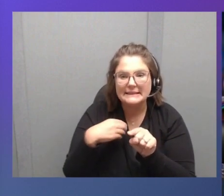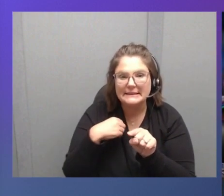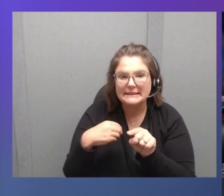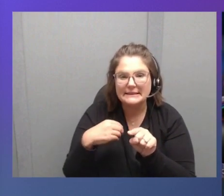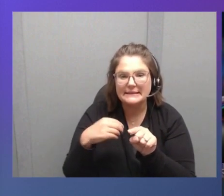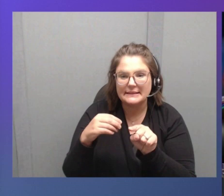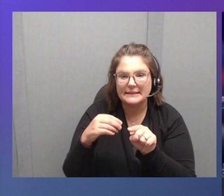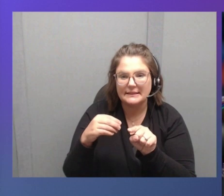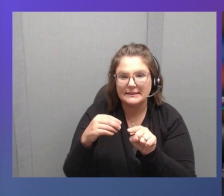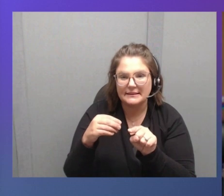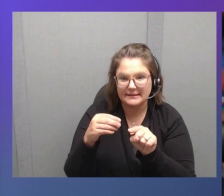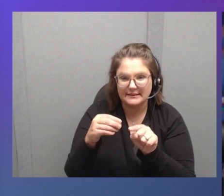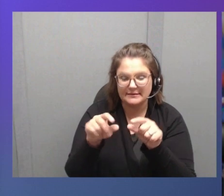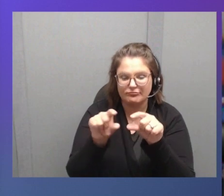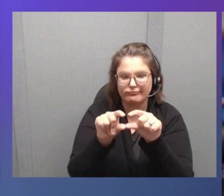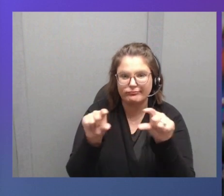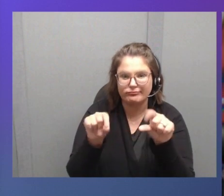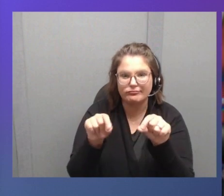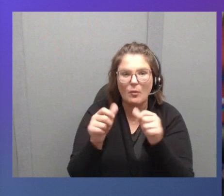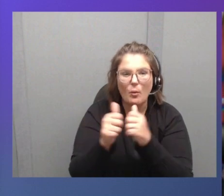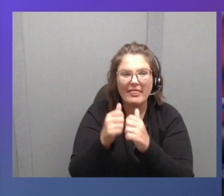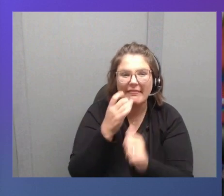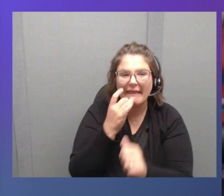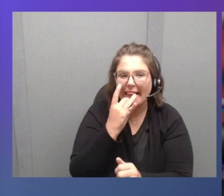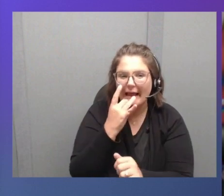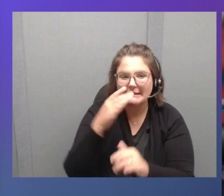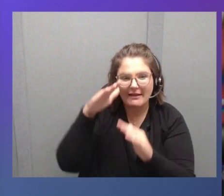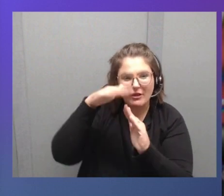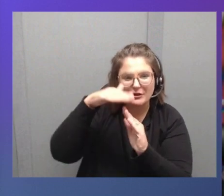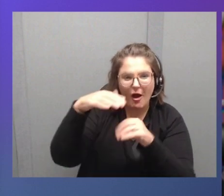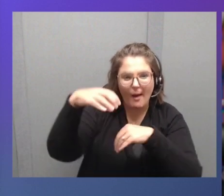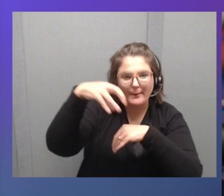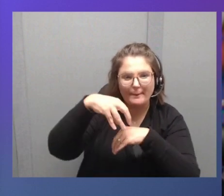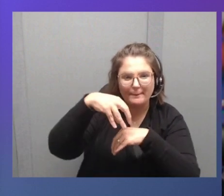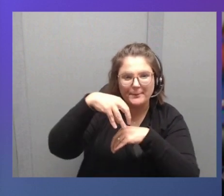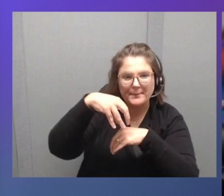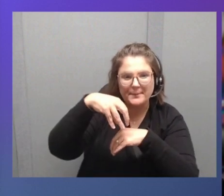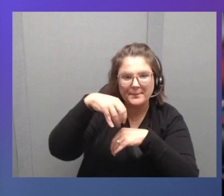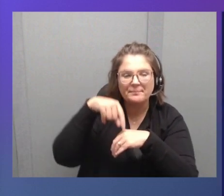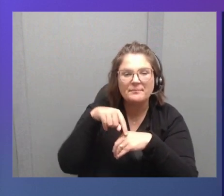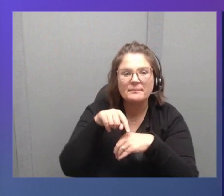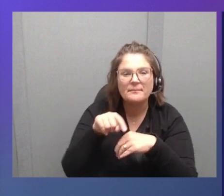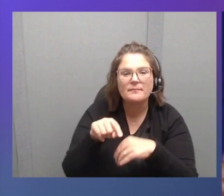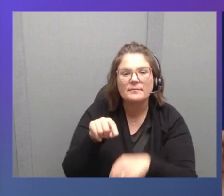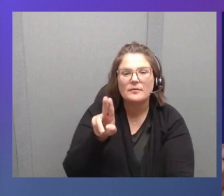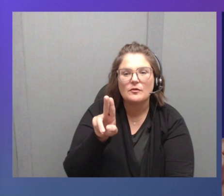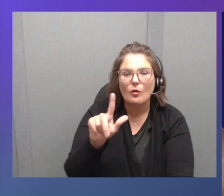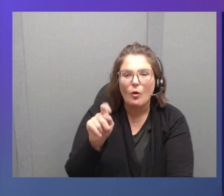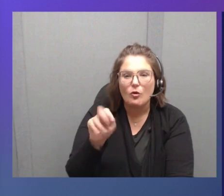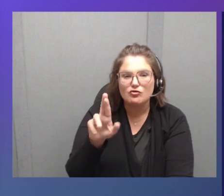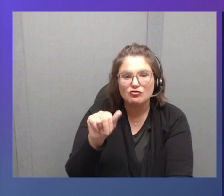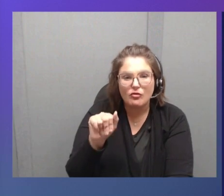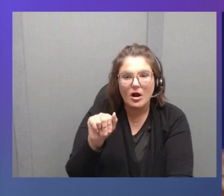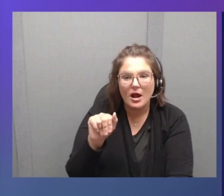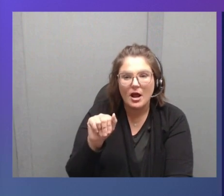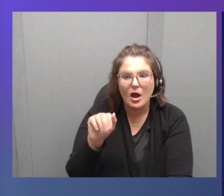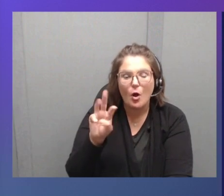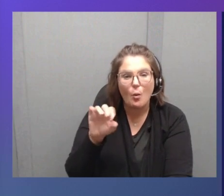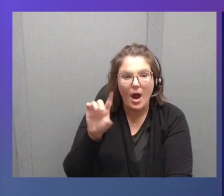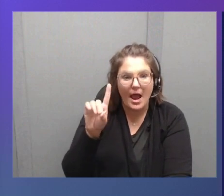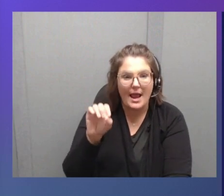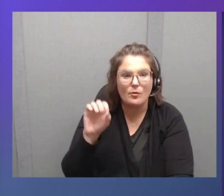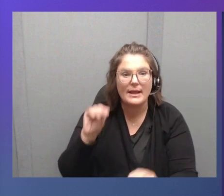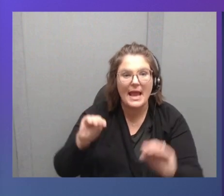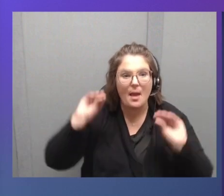beacon at the very top. The one with the lights. Exactly. So we have these ultra wideband anchors that we can put up in the different corners